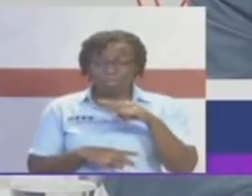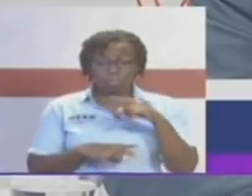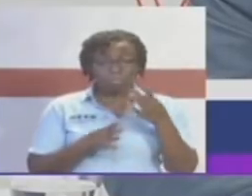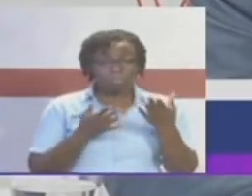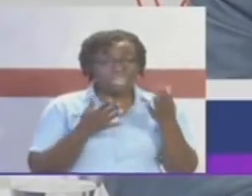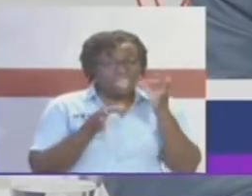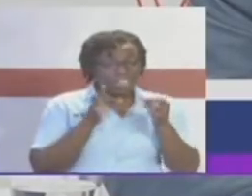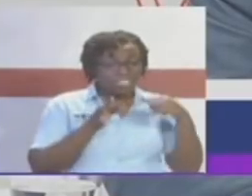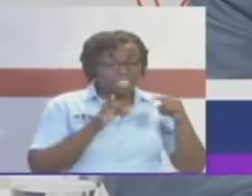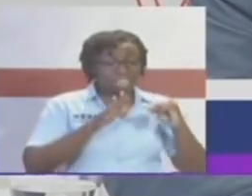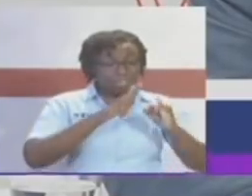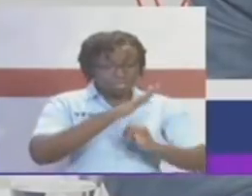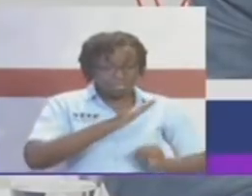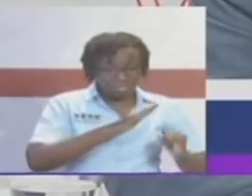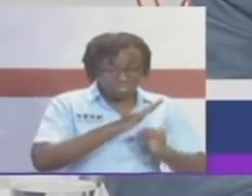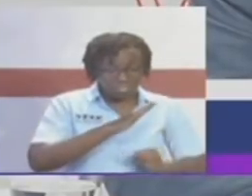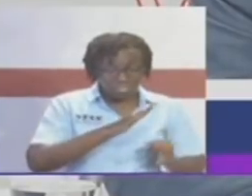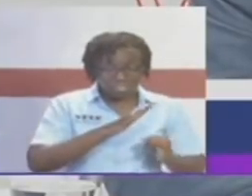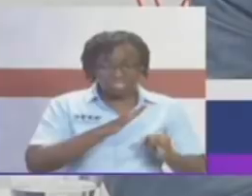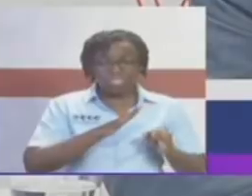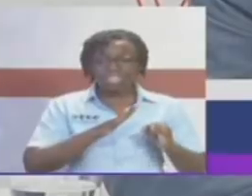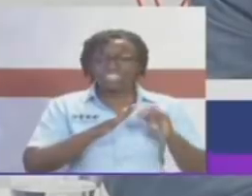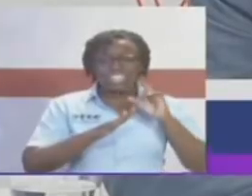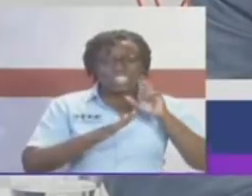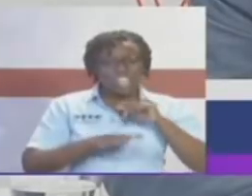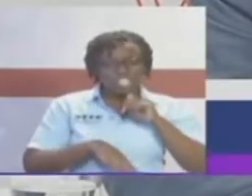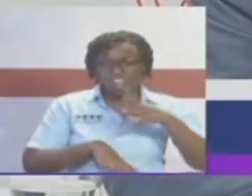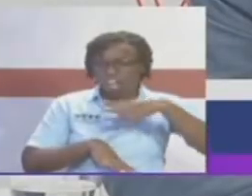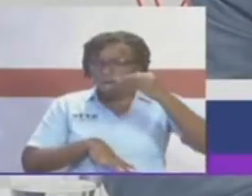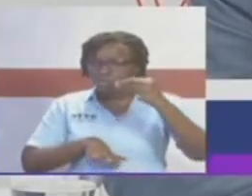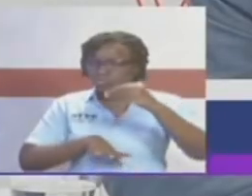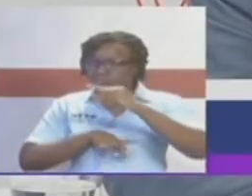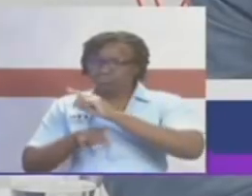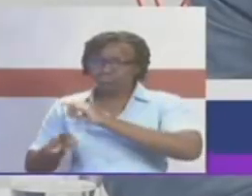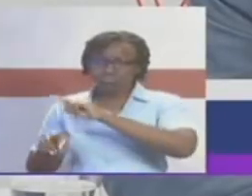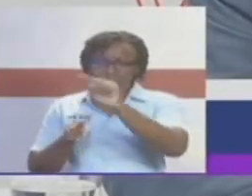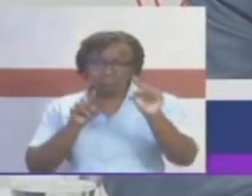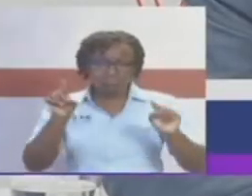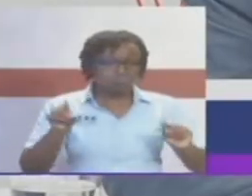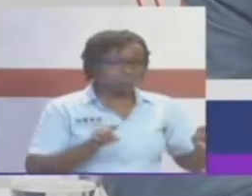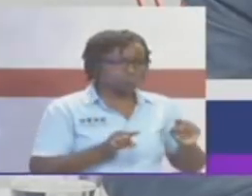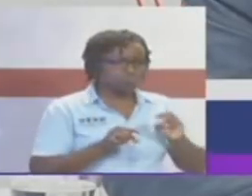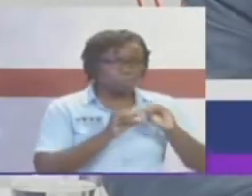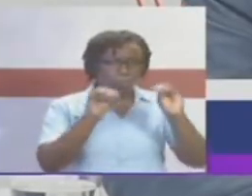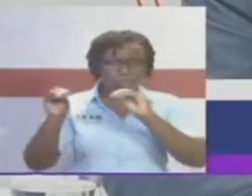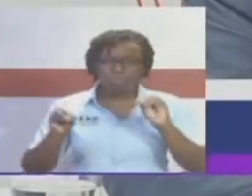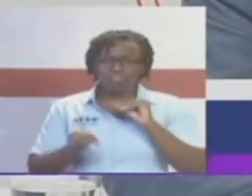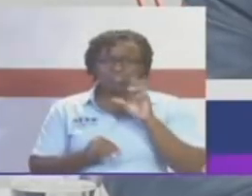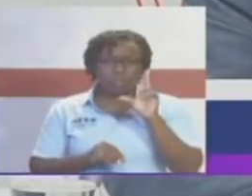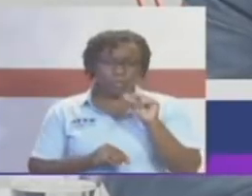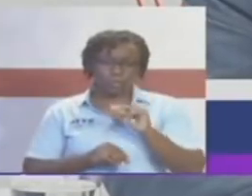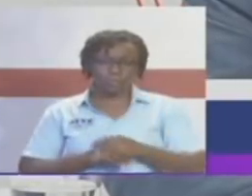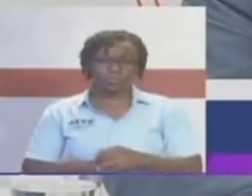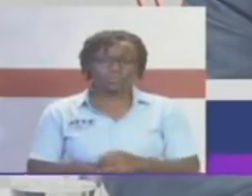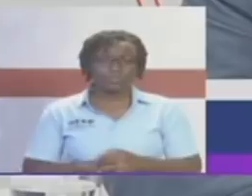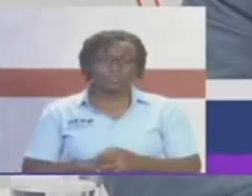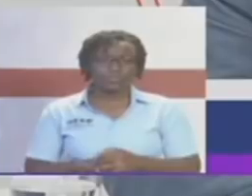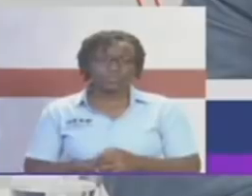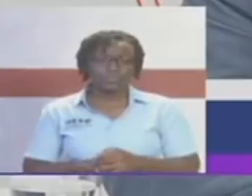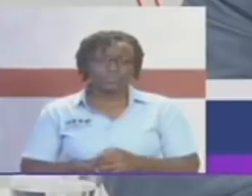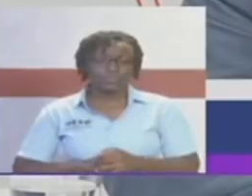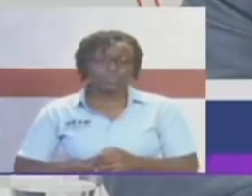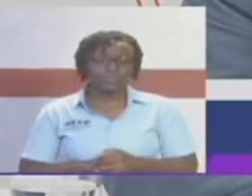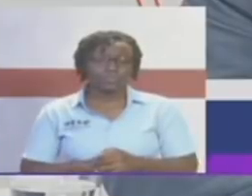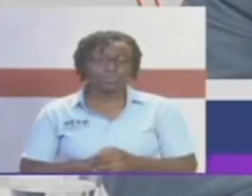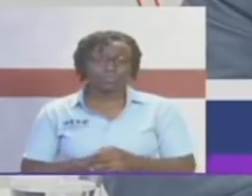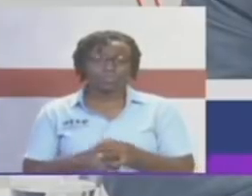quarantined, and those who feel unwell also please don't move around if you're having those respiratory symptoms. With that, I'm going